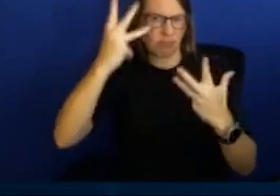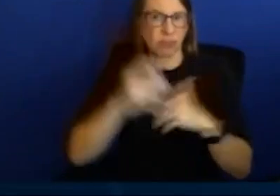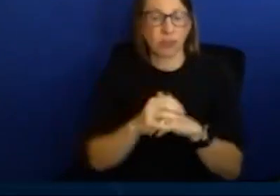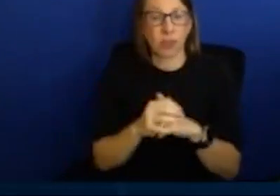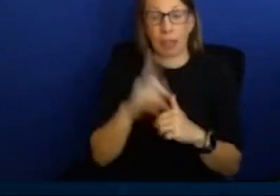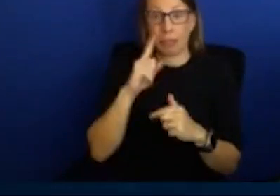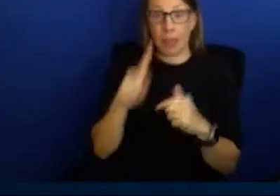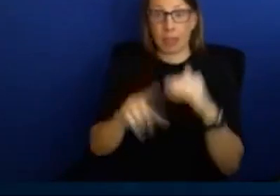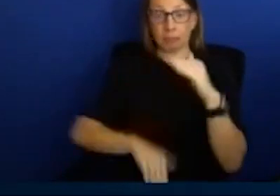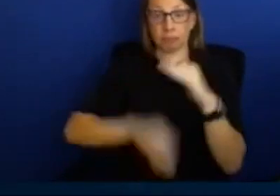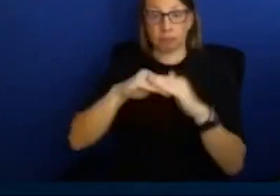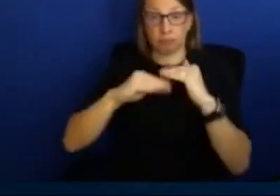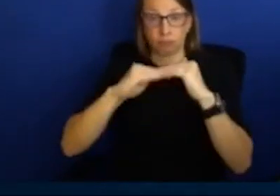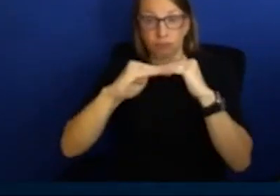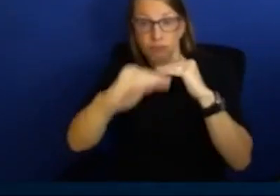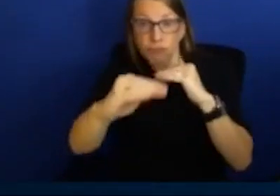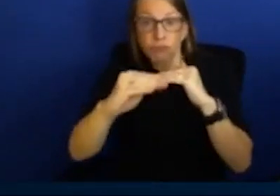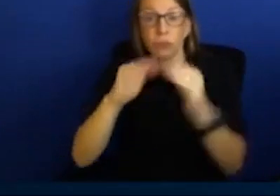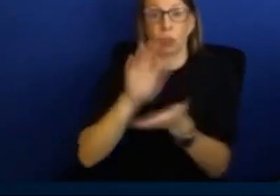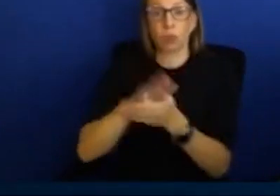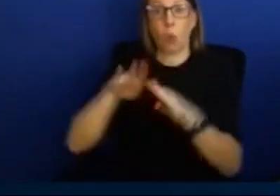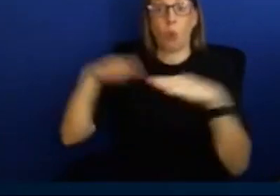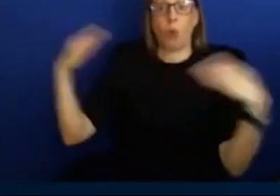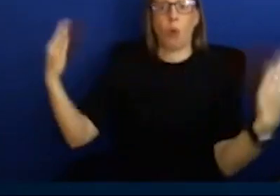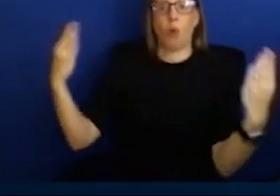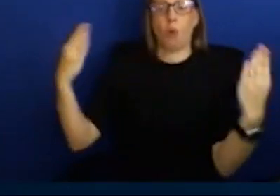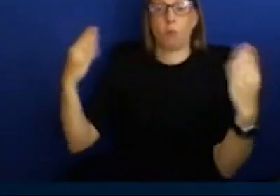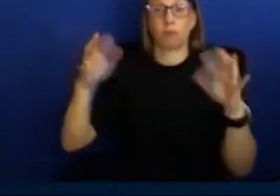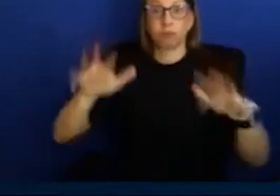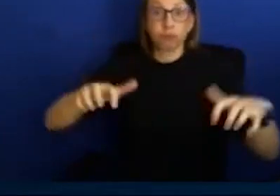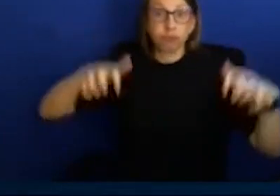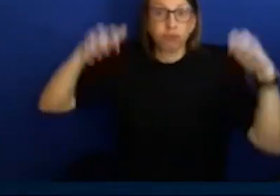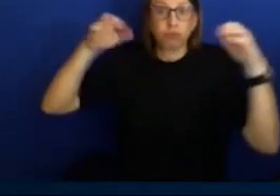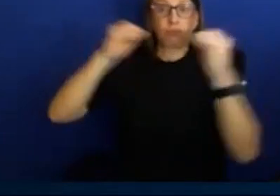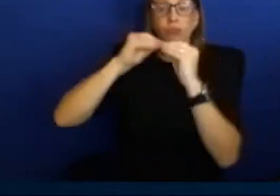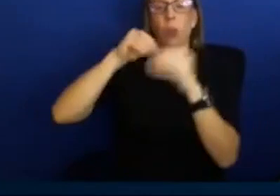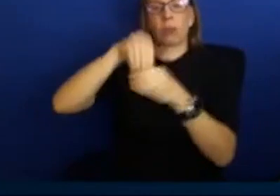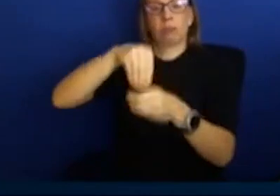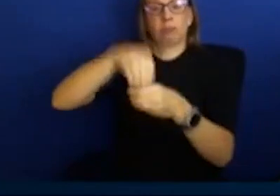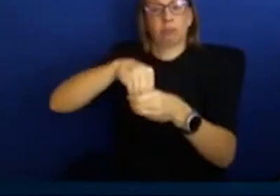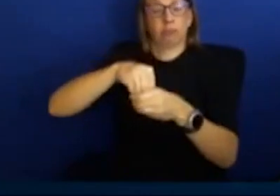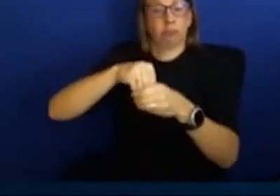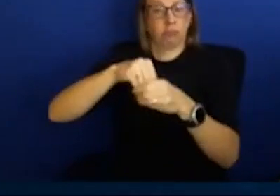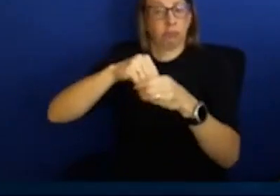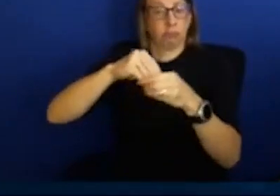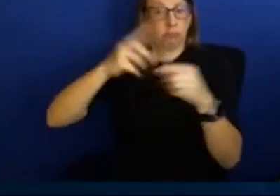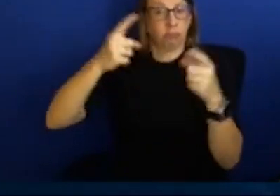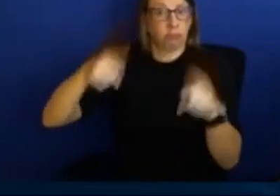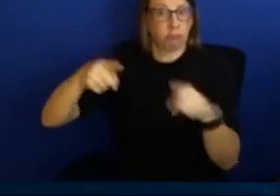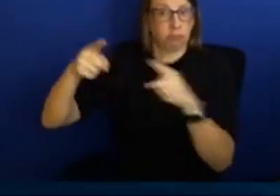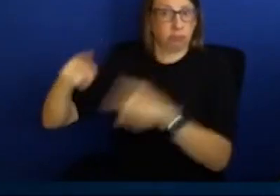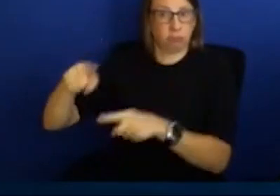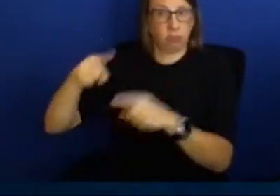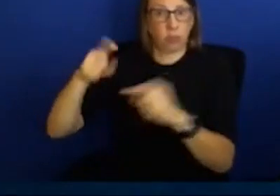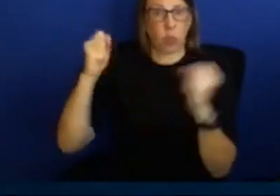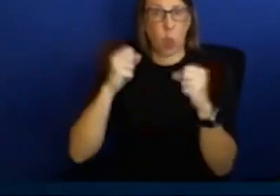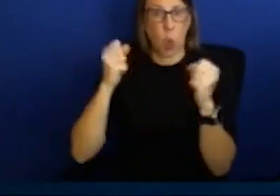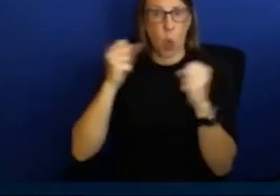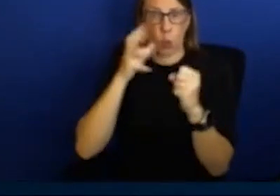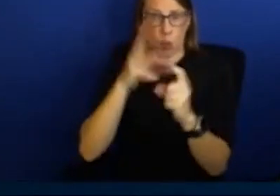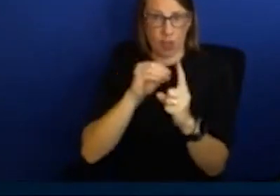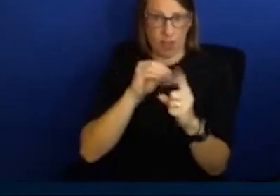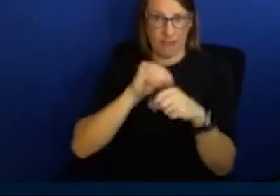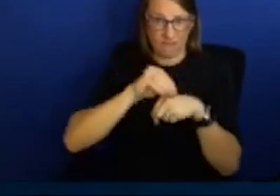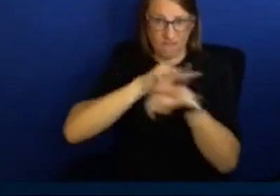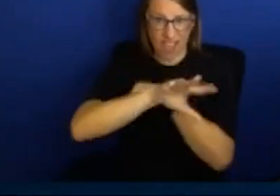that plateau? Do you think that schools reopening, packed stadiums, more indoor gatherings and so on, now it's going to get colder? Do you think that's going to affect the